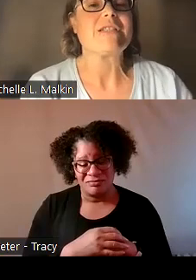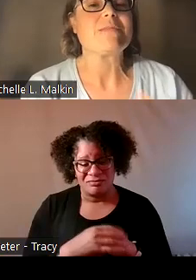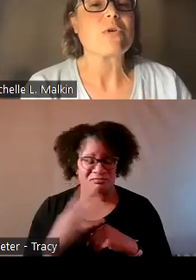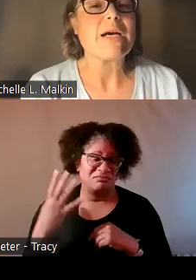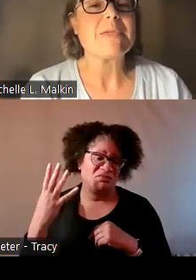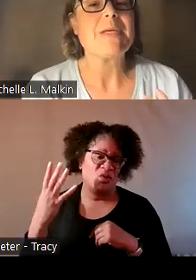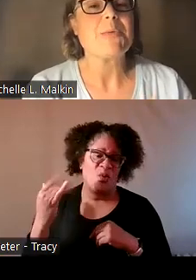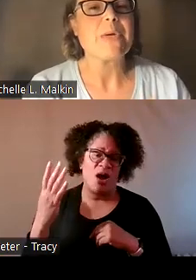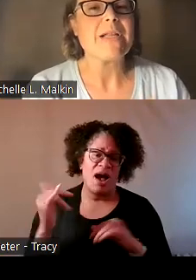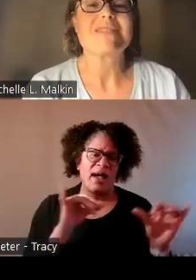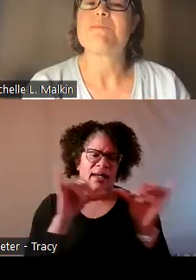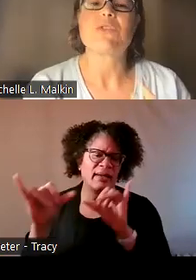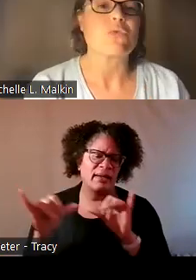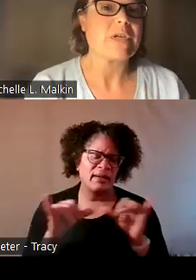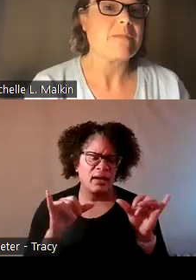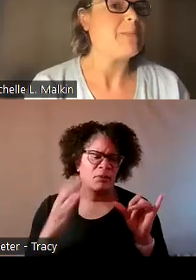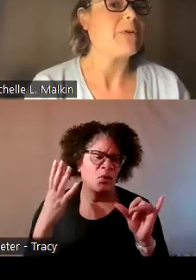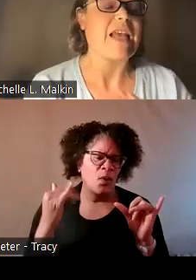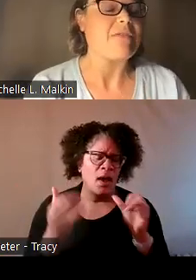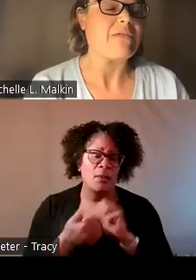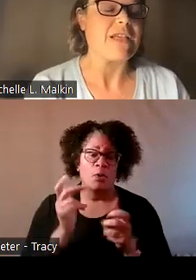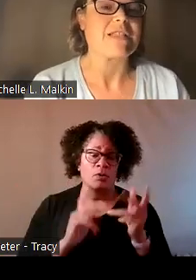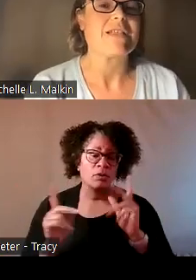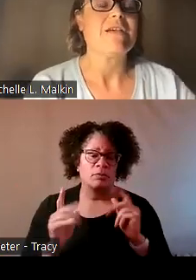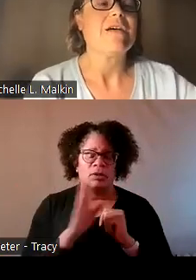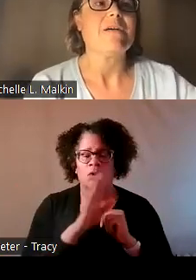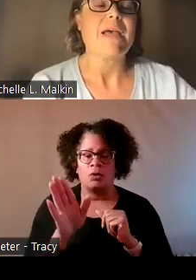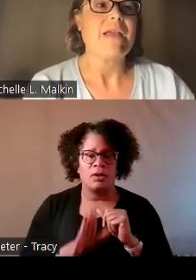reason it's more common than people realize is the majority of people never